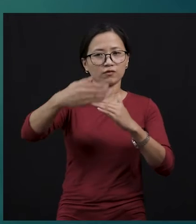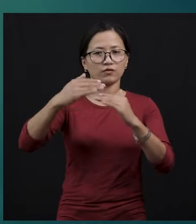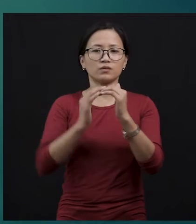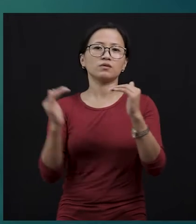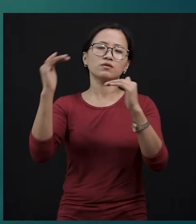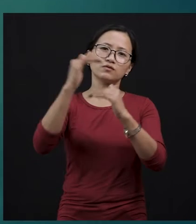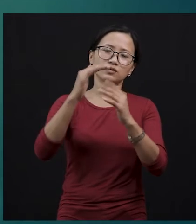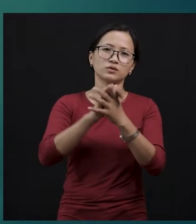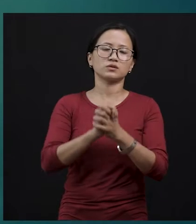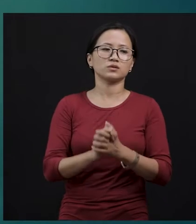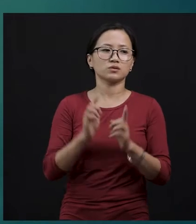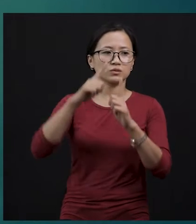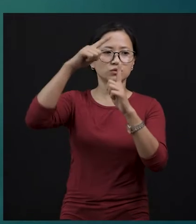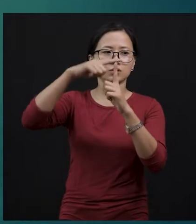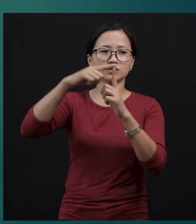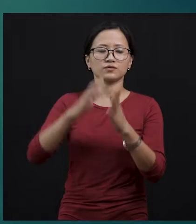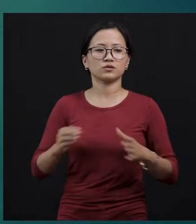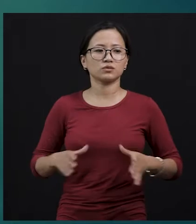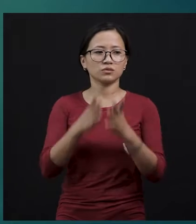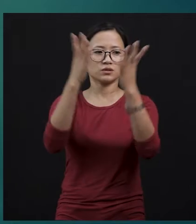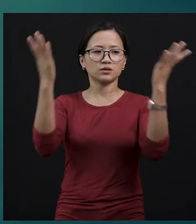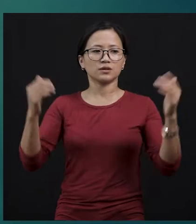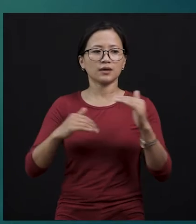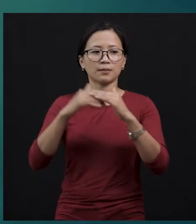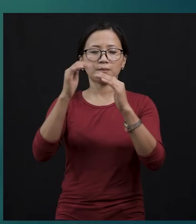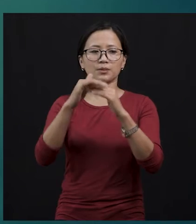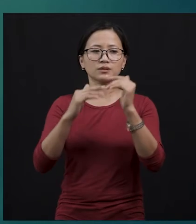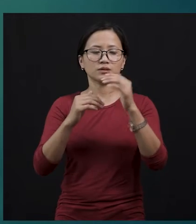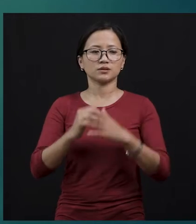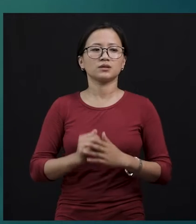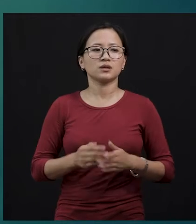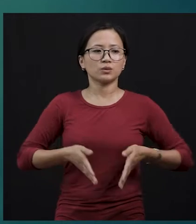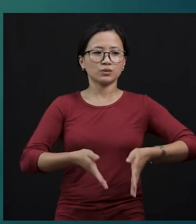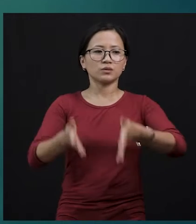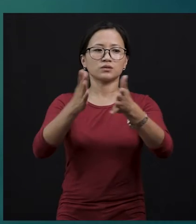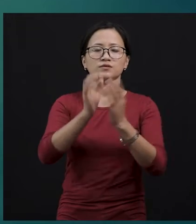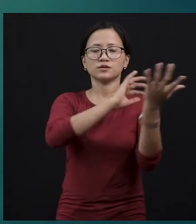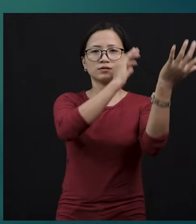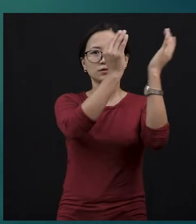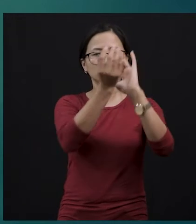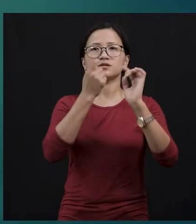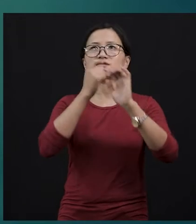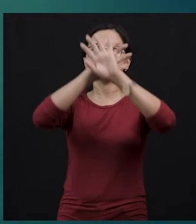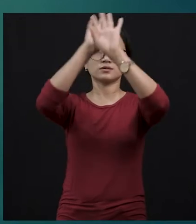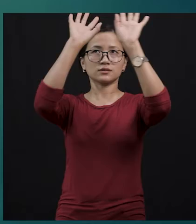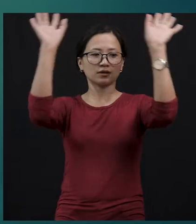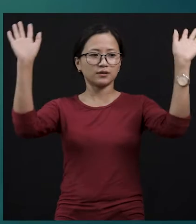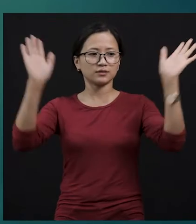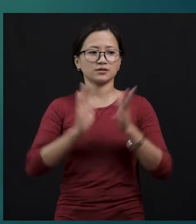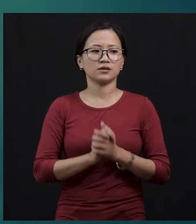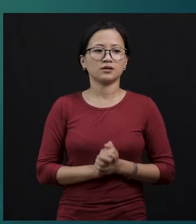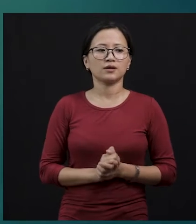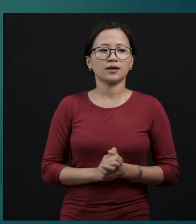sky is prettier far than this. In the first verse, we see some comparison, right, of